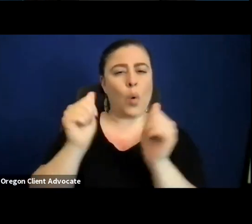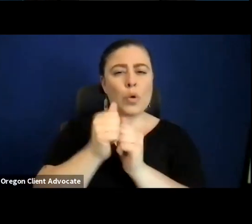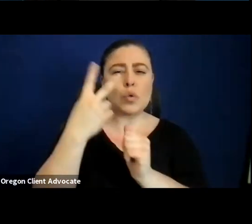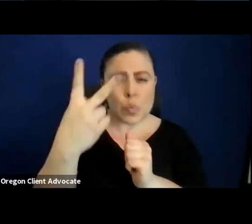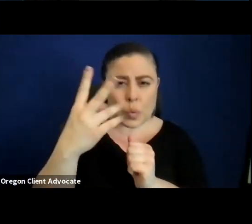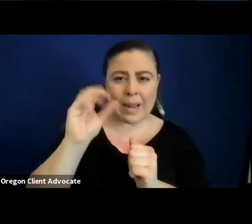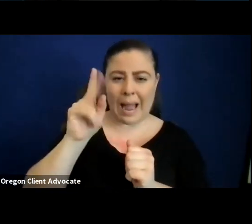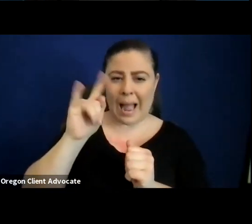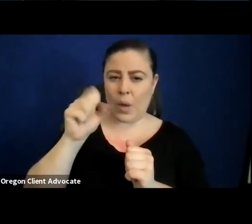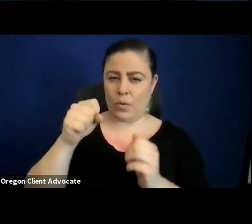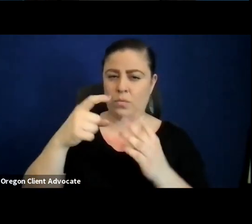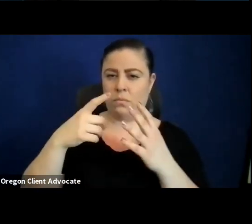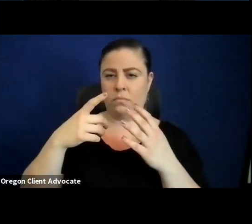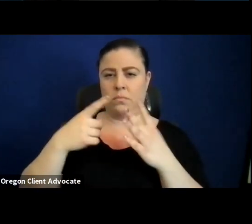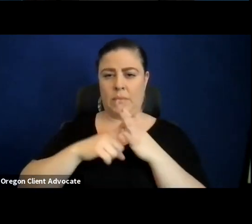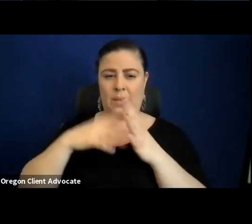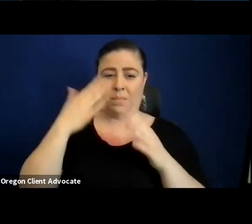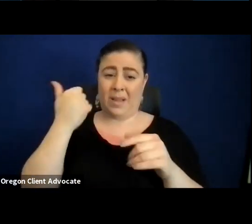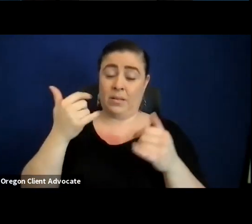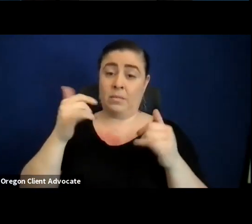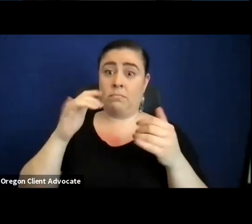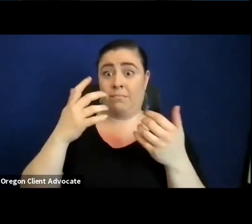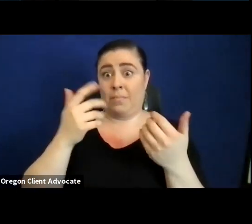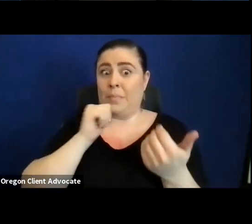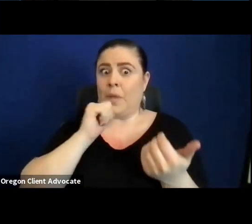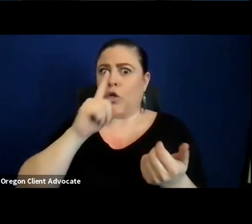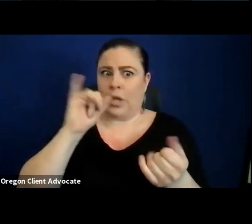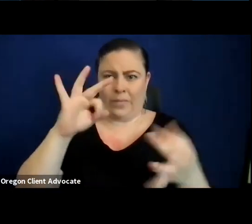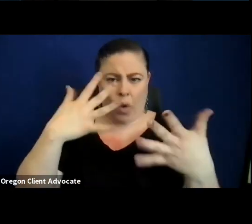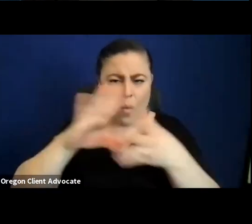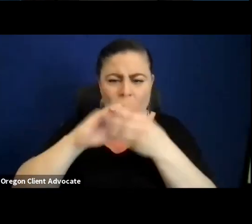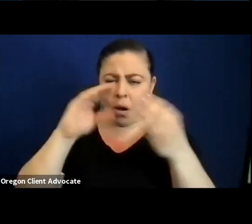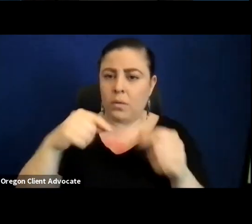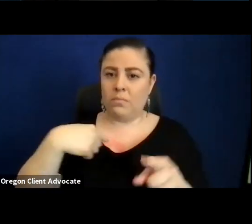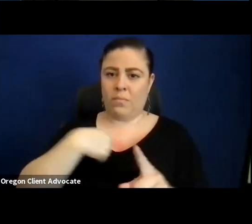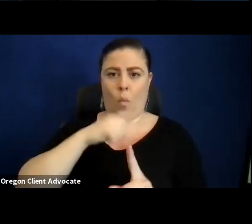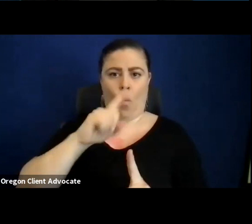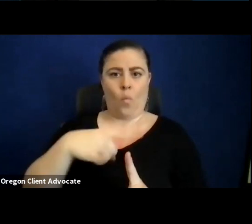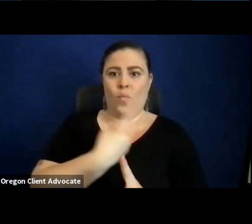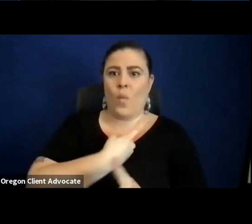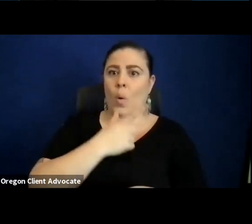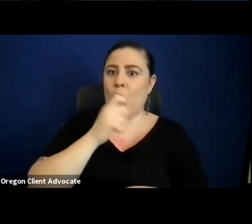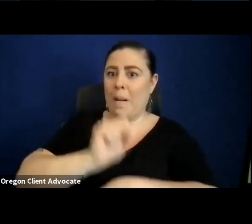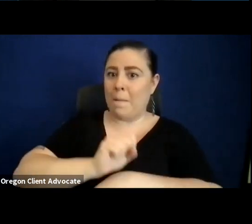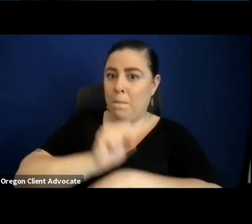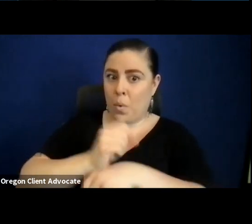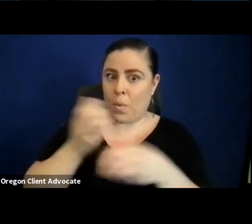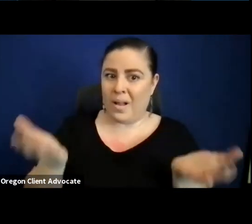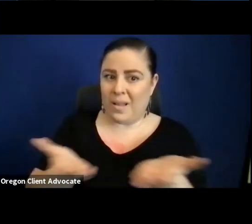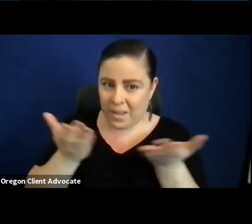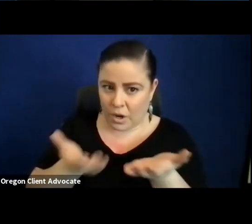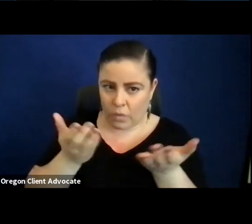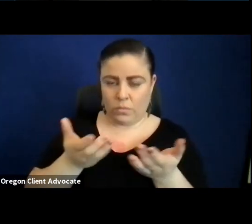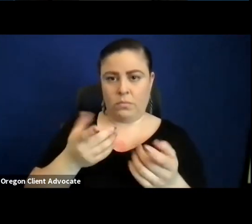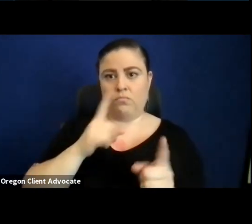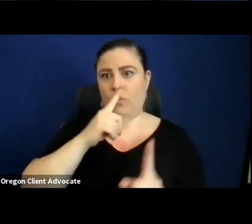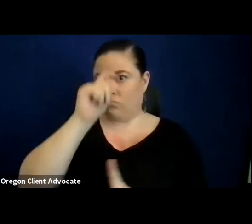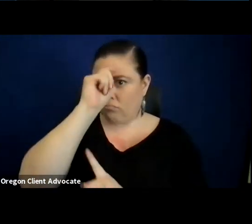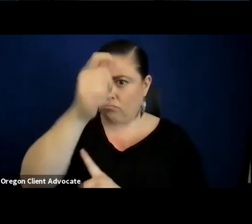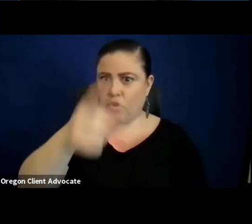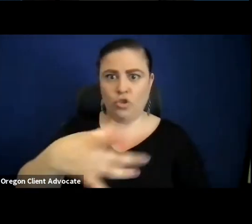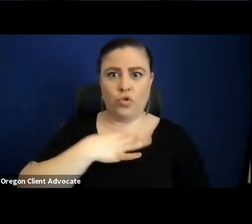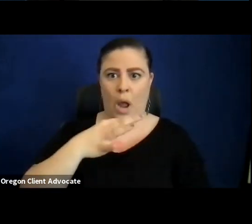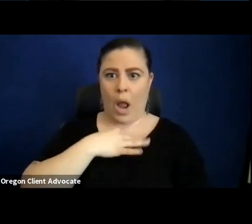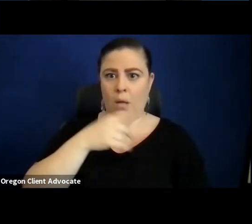Polk counties, starting with those two counties because we're not really sure if I already said that. I'm the only